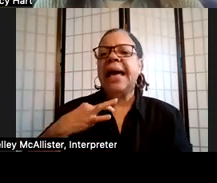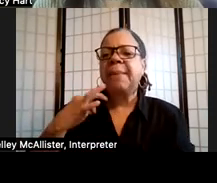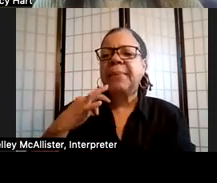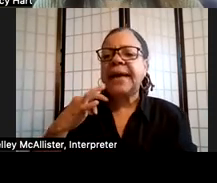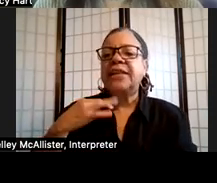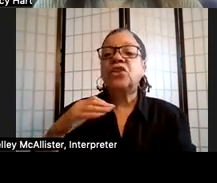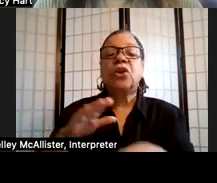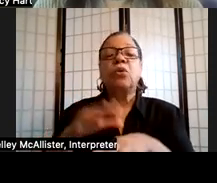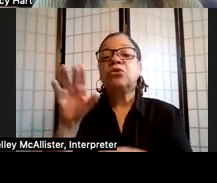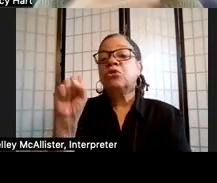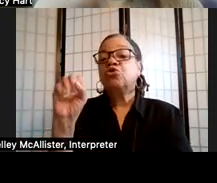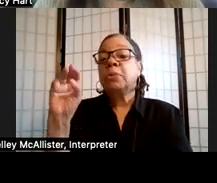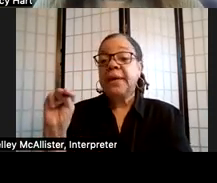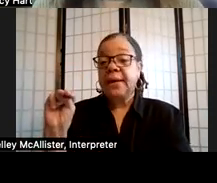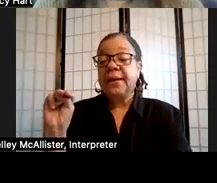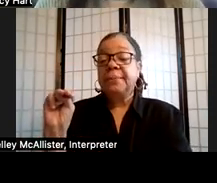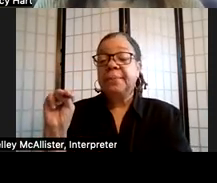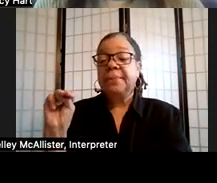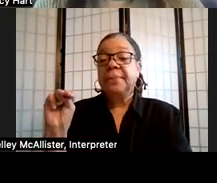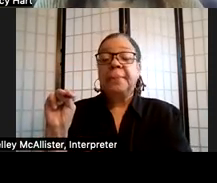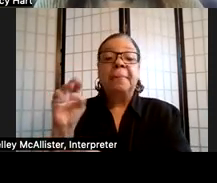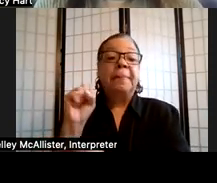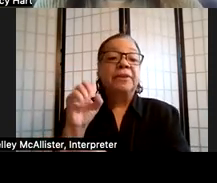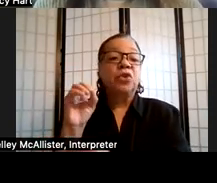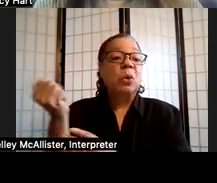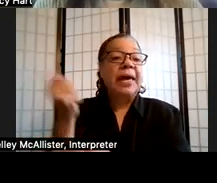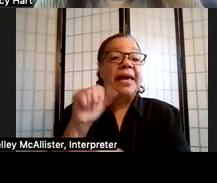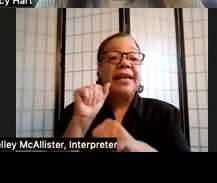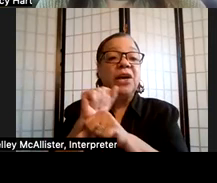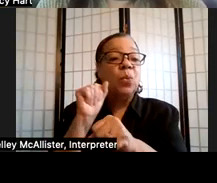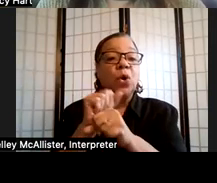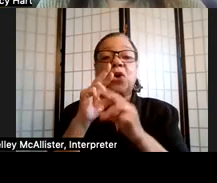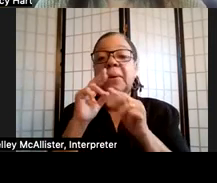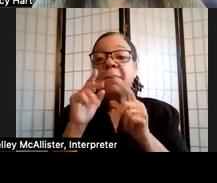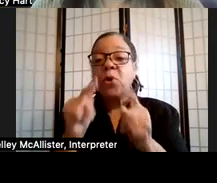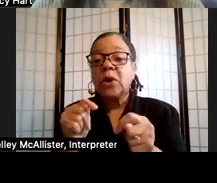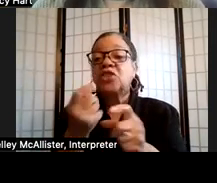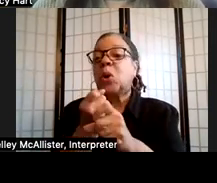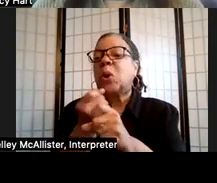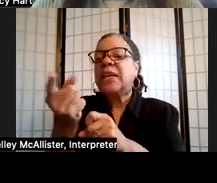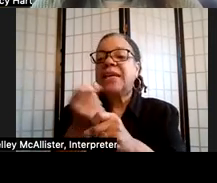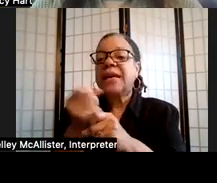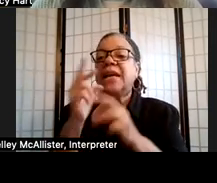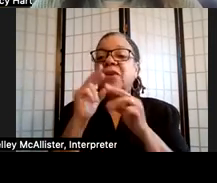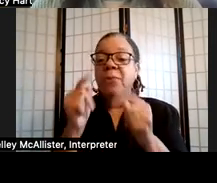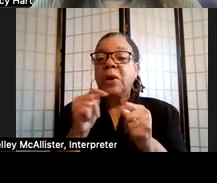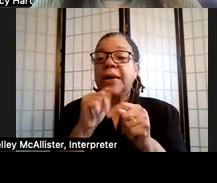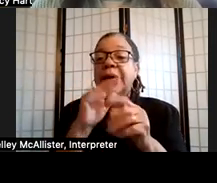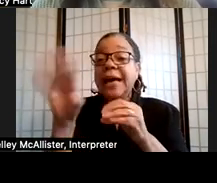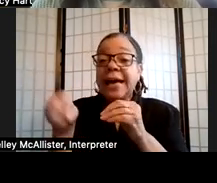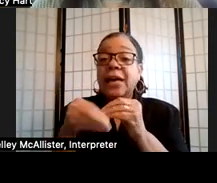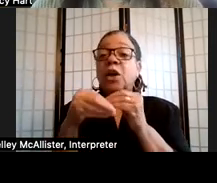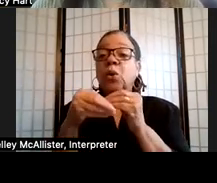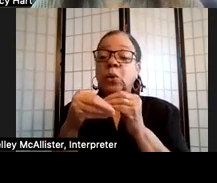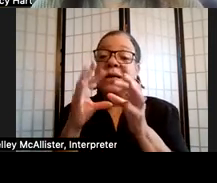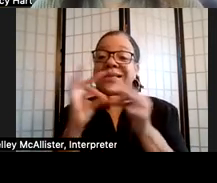media. And so any board reports or annual reports, include a statement of